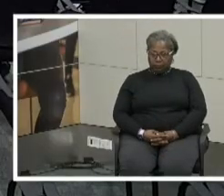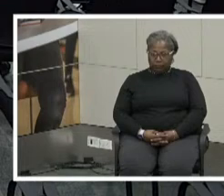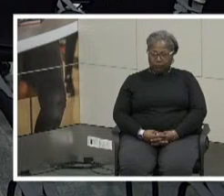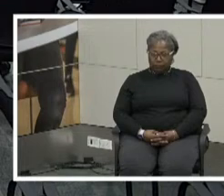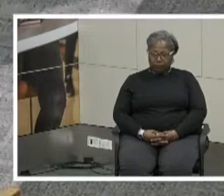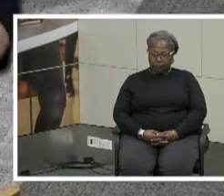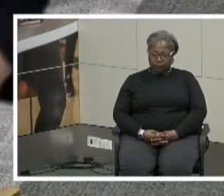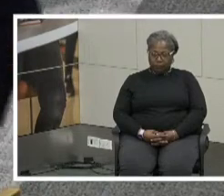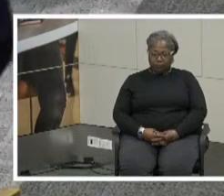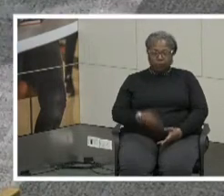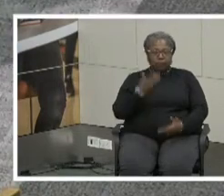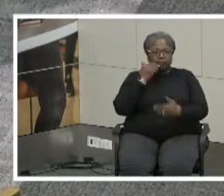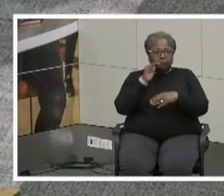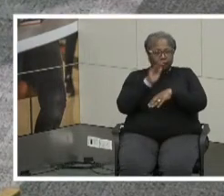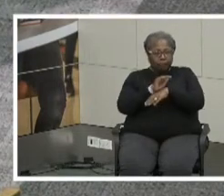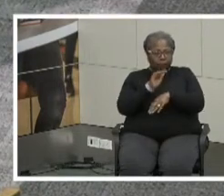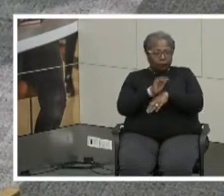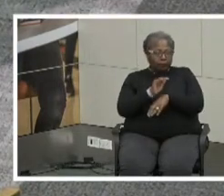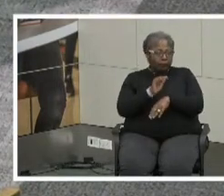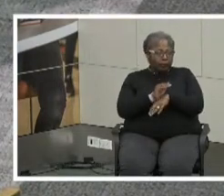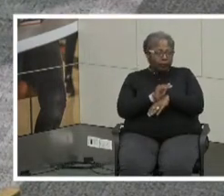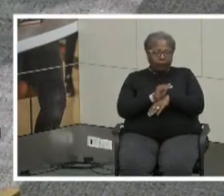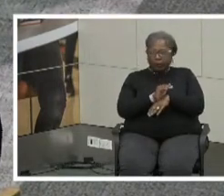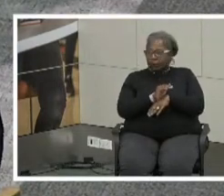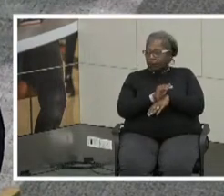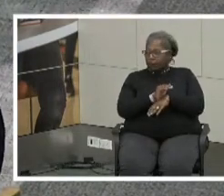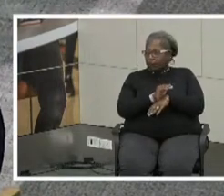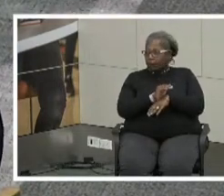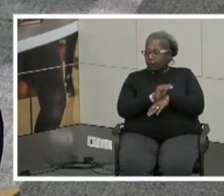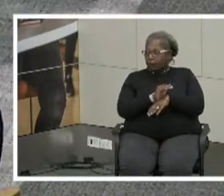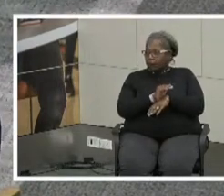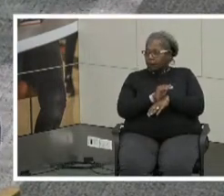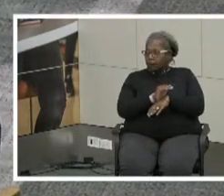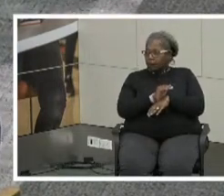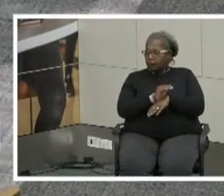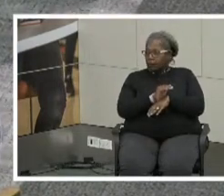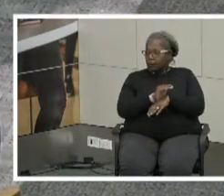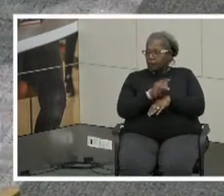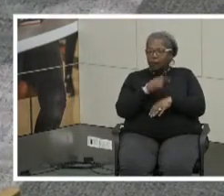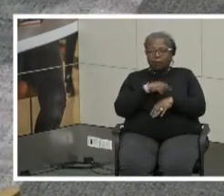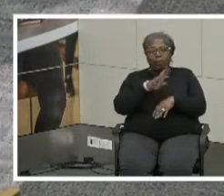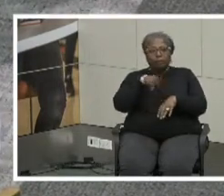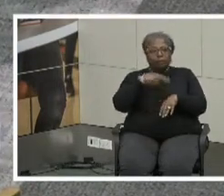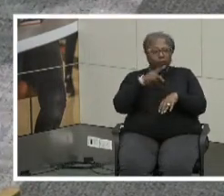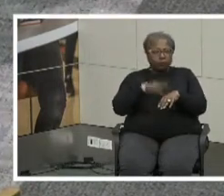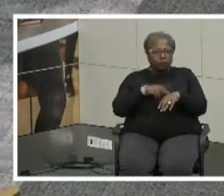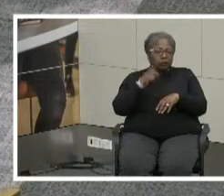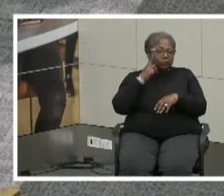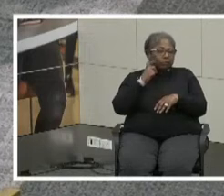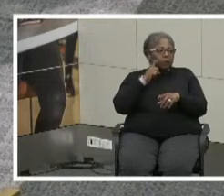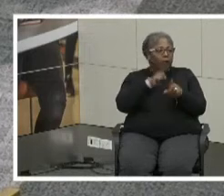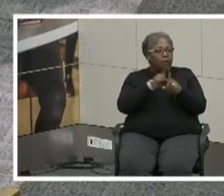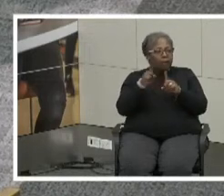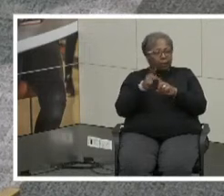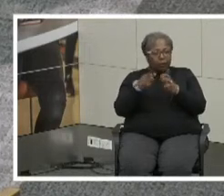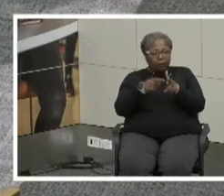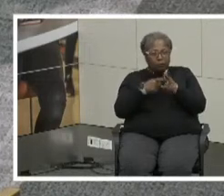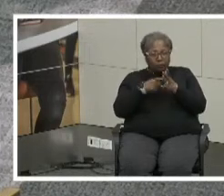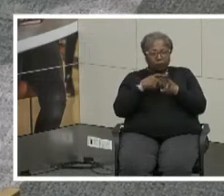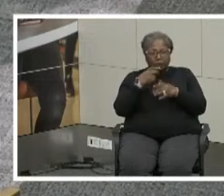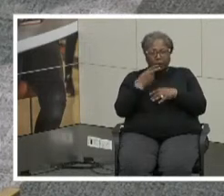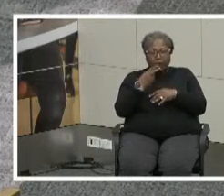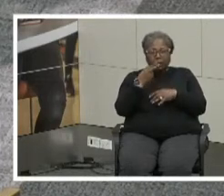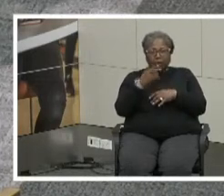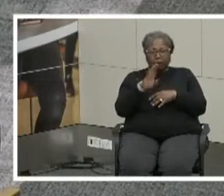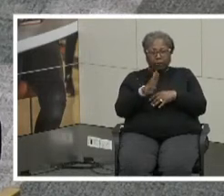Hensley good evening yes ma'am Cheryl Hensley librarian usual suspect as a required my house bill